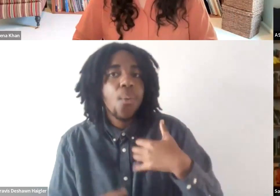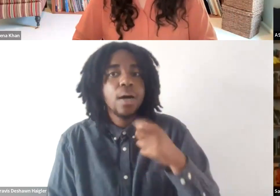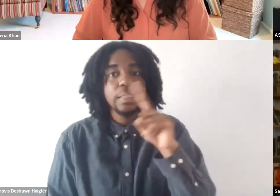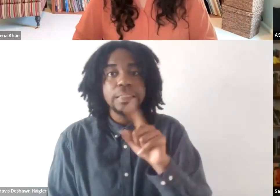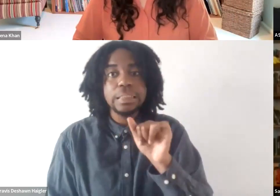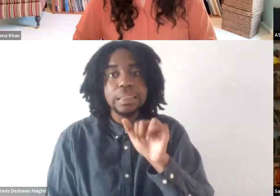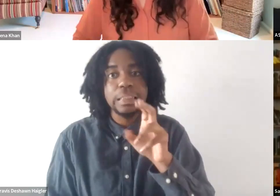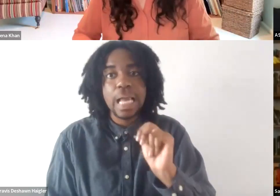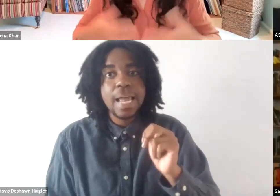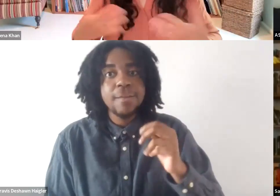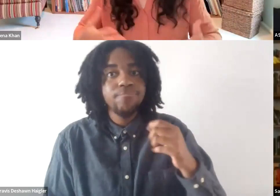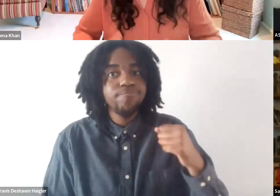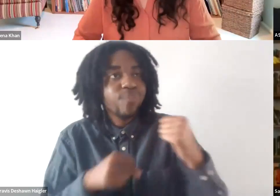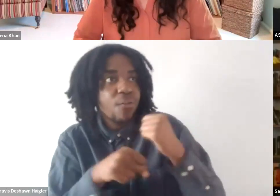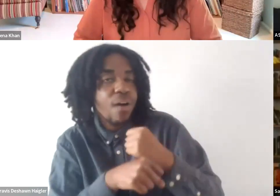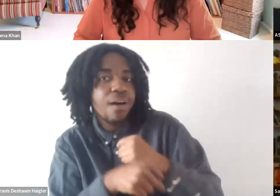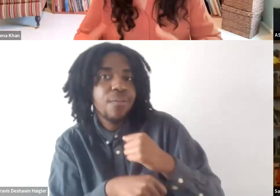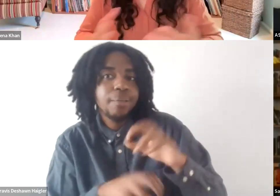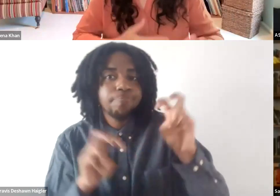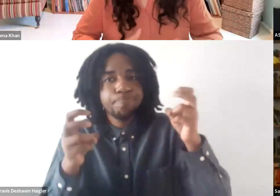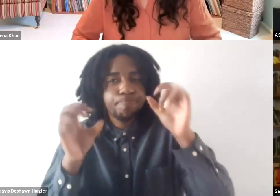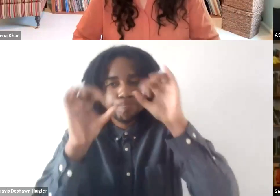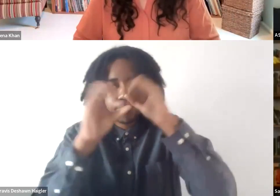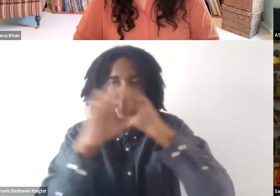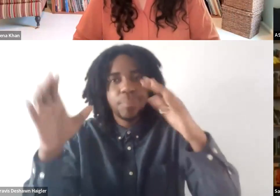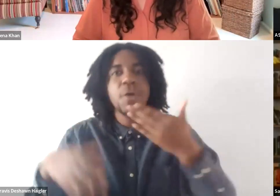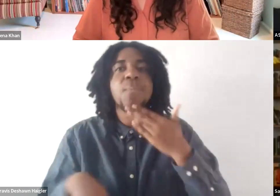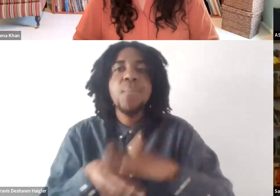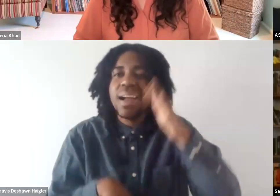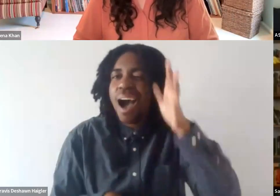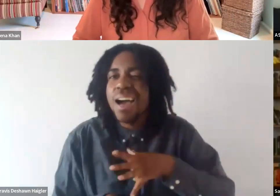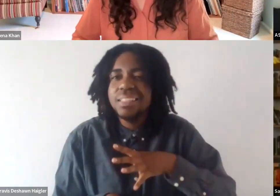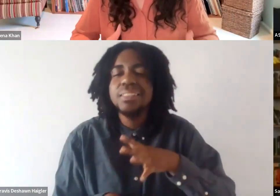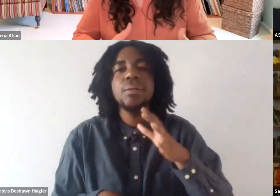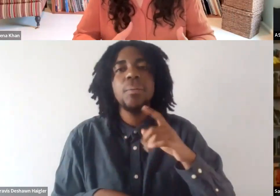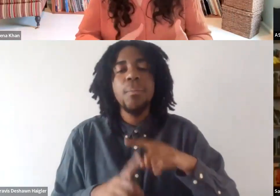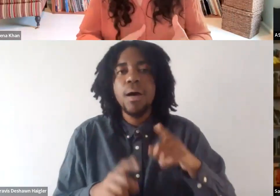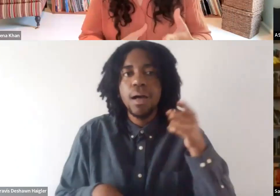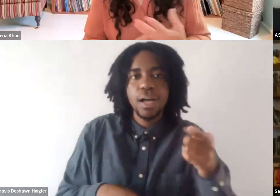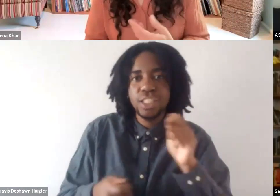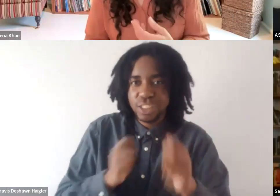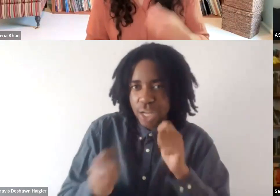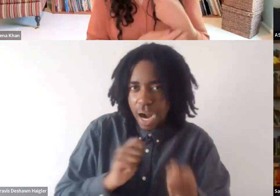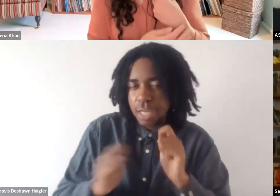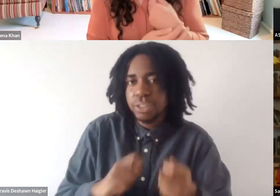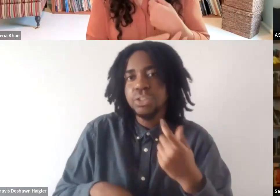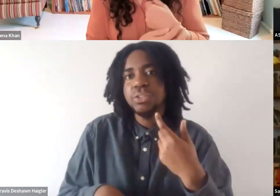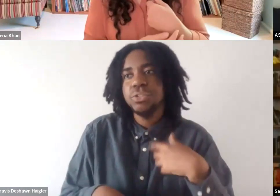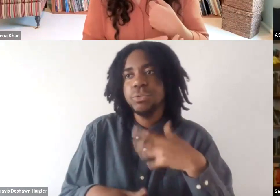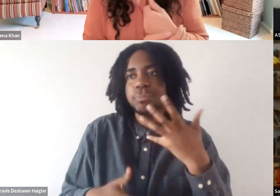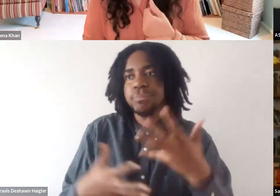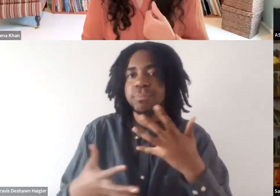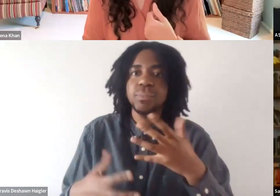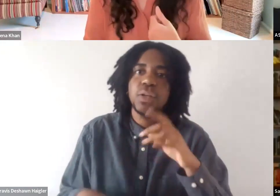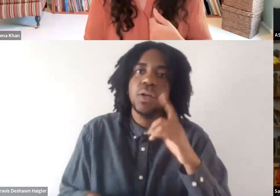I love the fact that she made them aliens, and we ended up, changing it to reflect that. And similarly, she also had this a